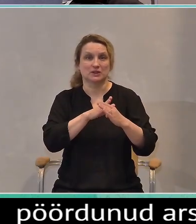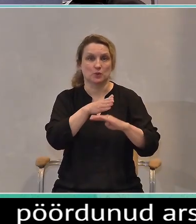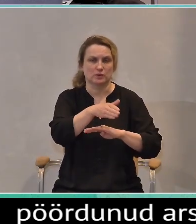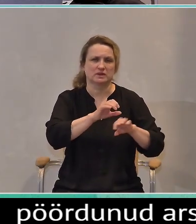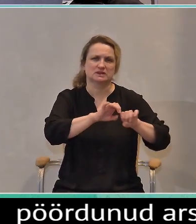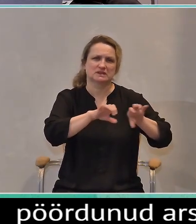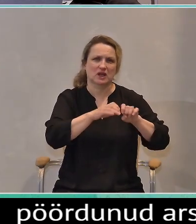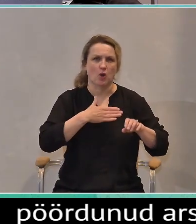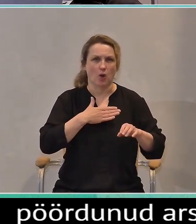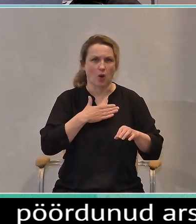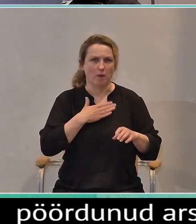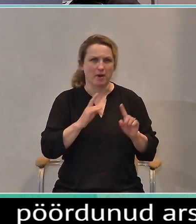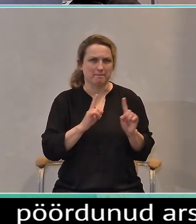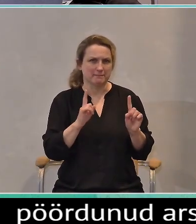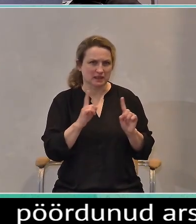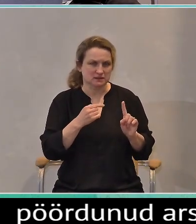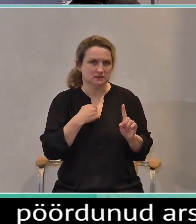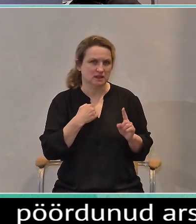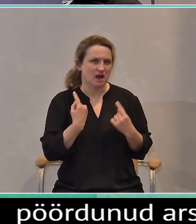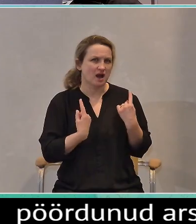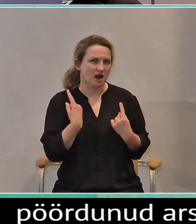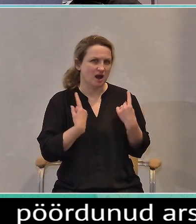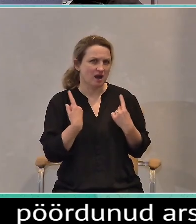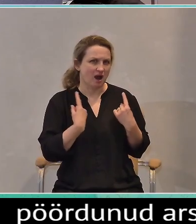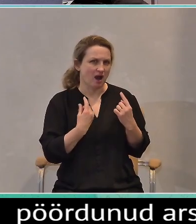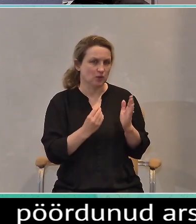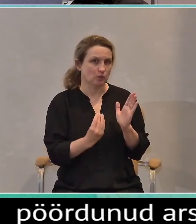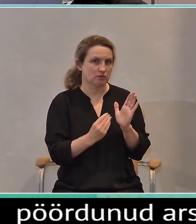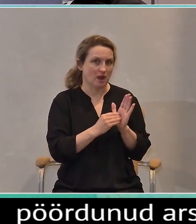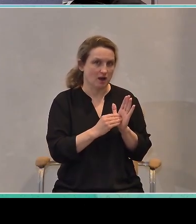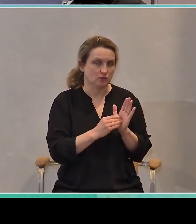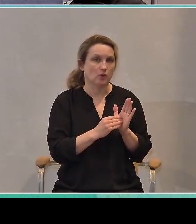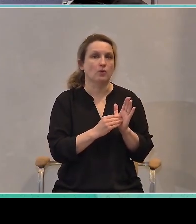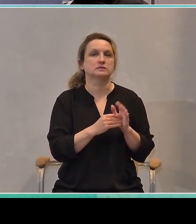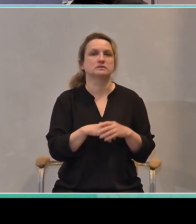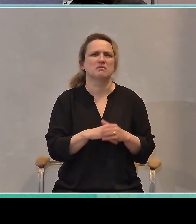and also MCAS syndrome. I turned to my GP.